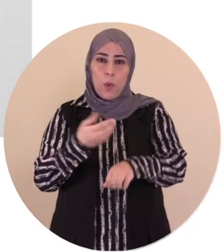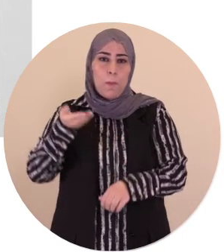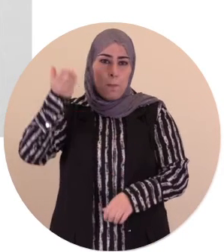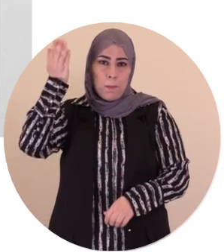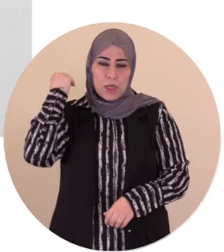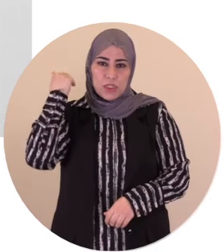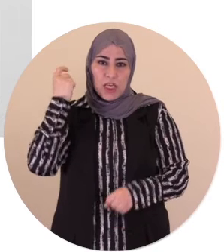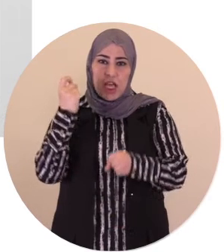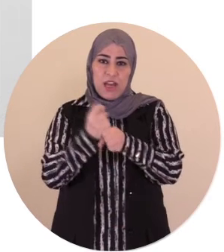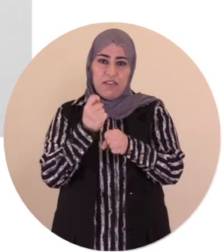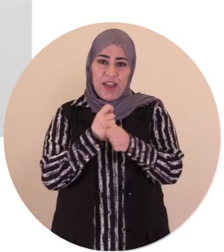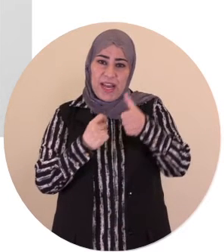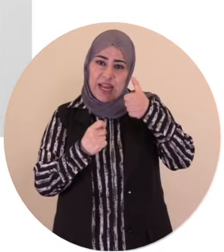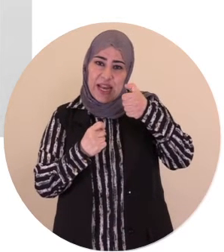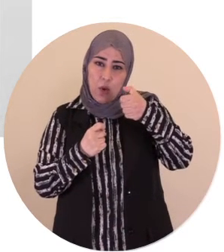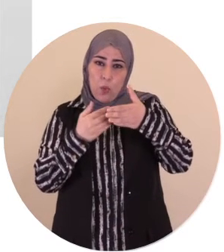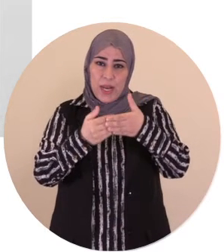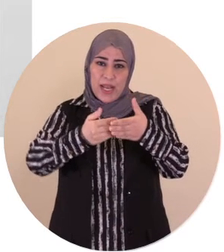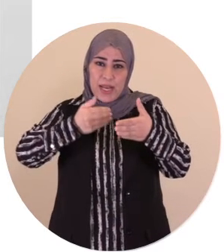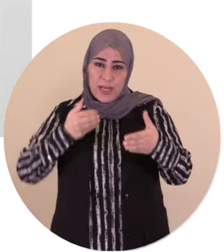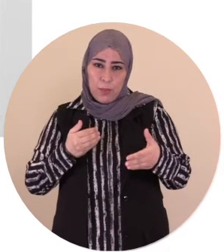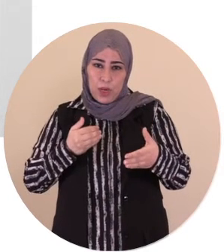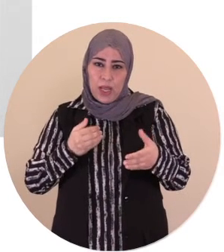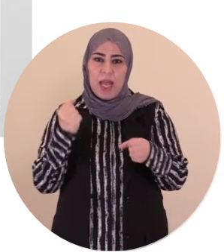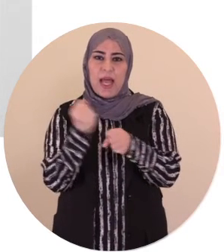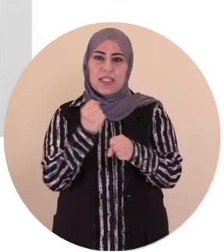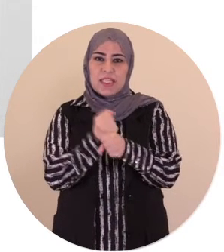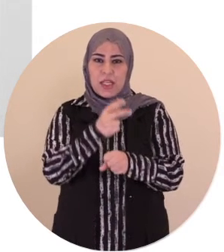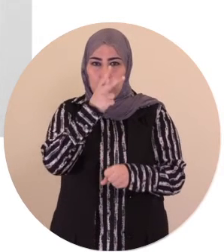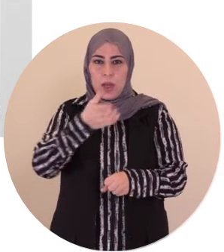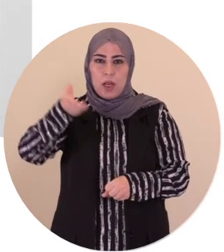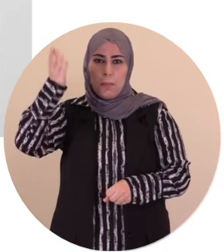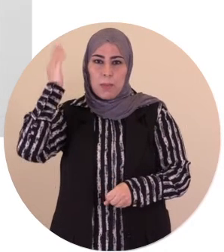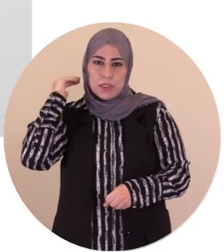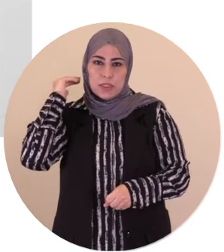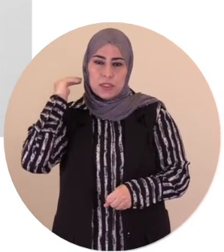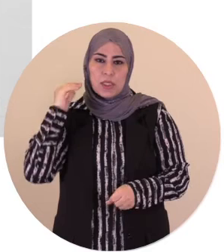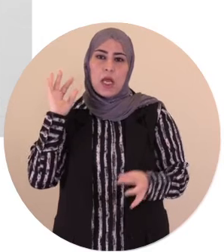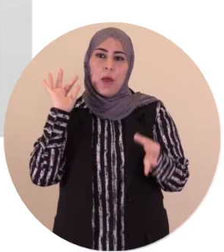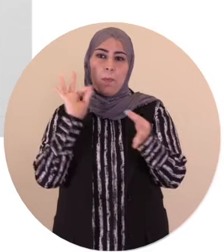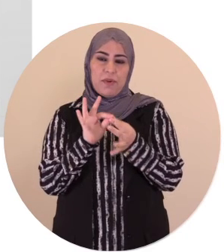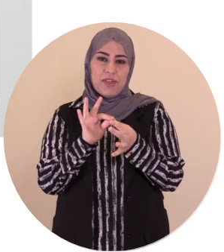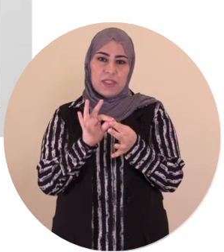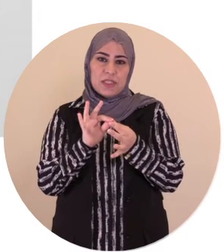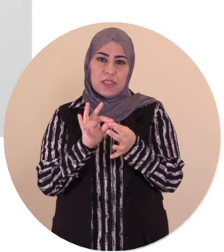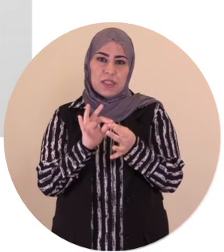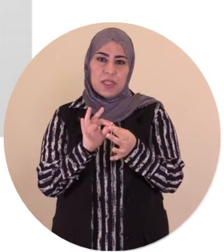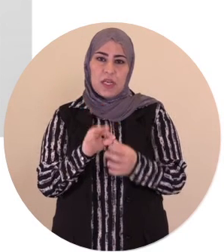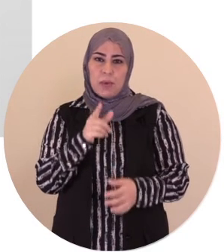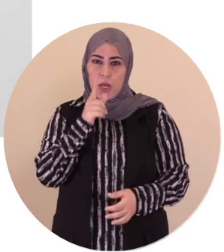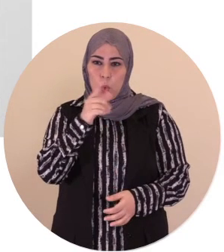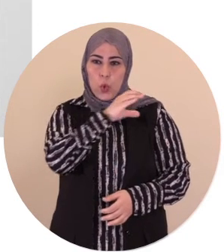happened first, I'm going to use the past perfect. So I'm going to say, Sammy forgot to lock the